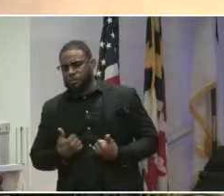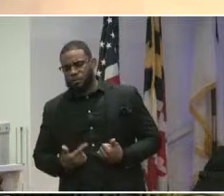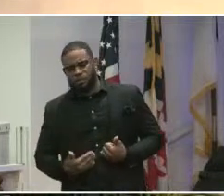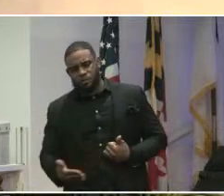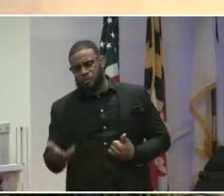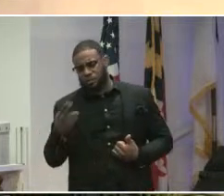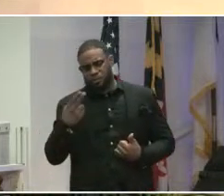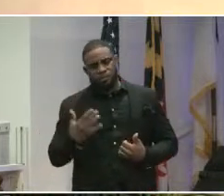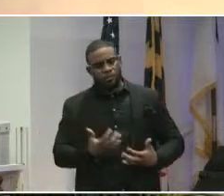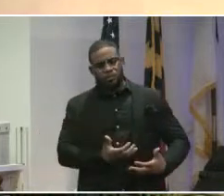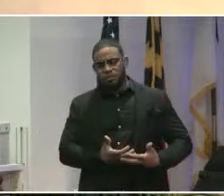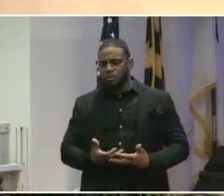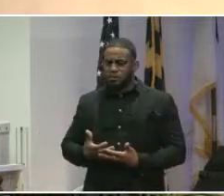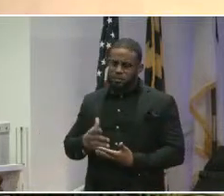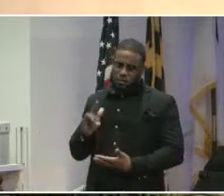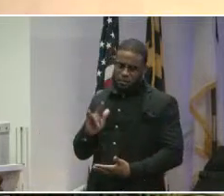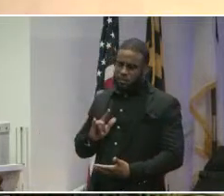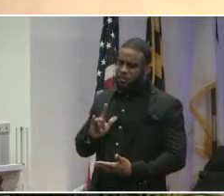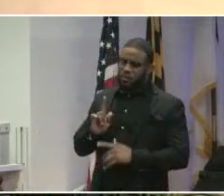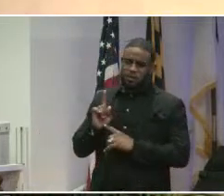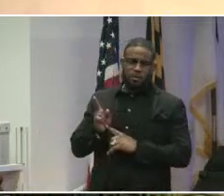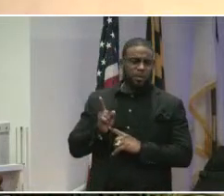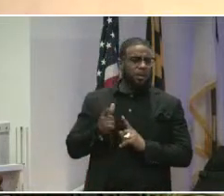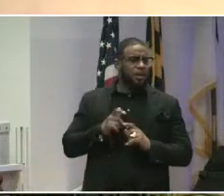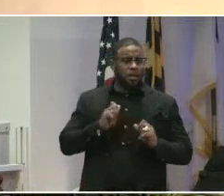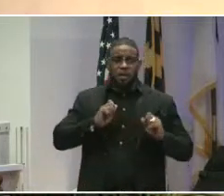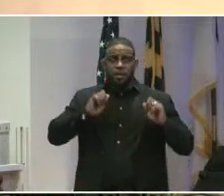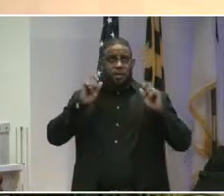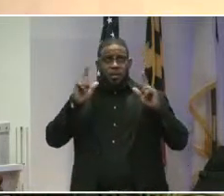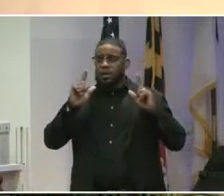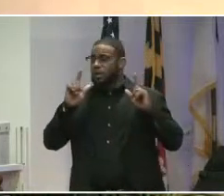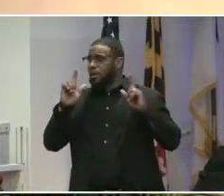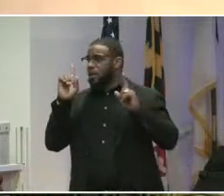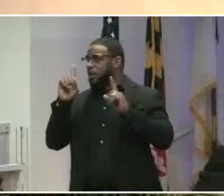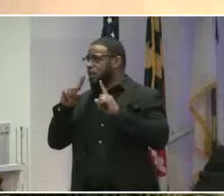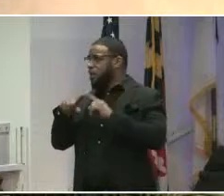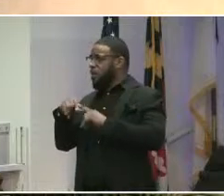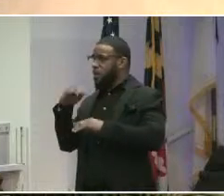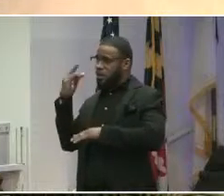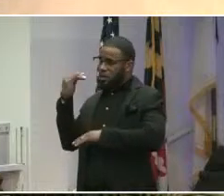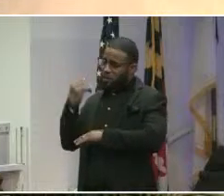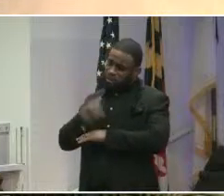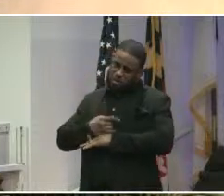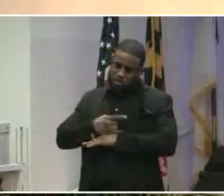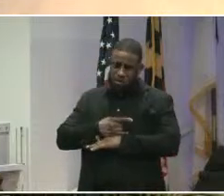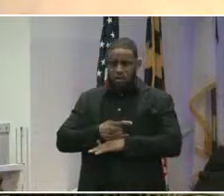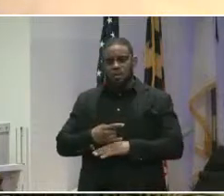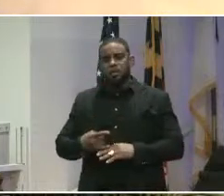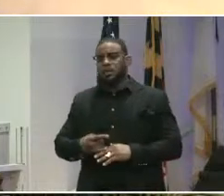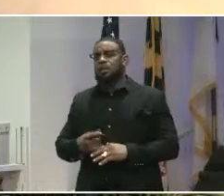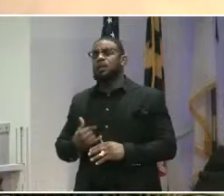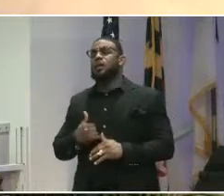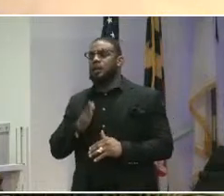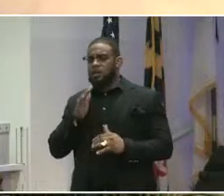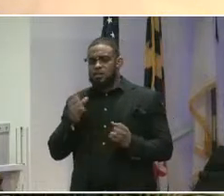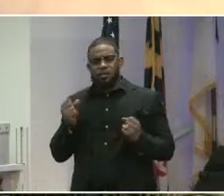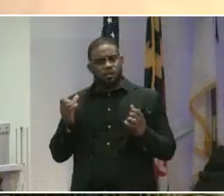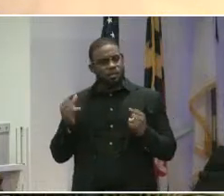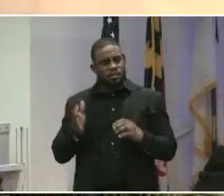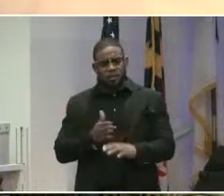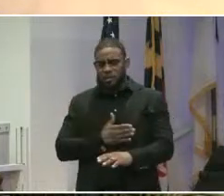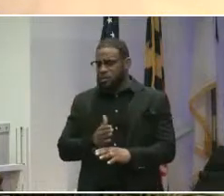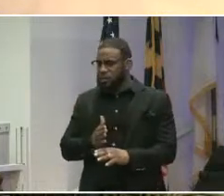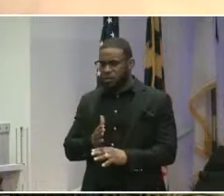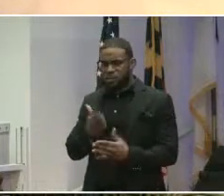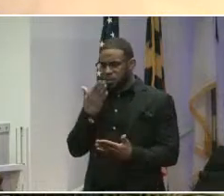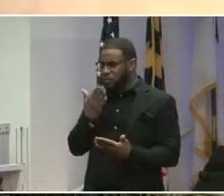and held in your hand. From the moment that I wake up until I lay my head, I will sing